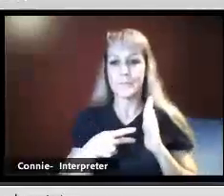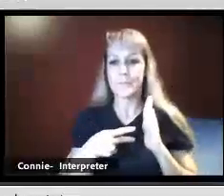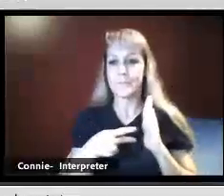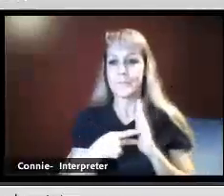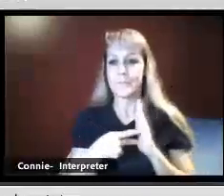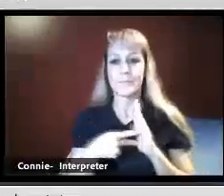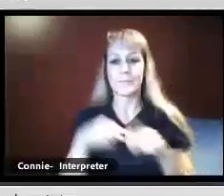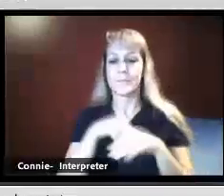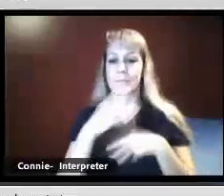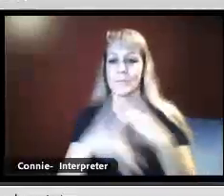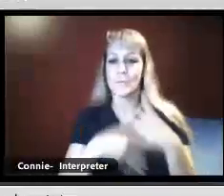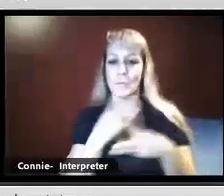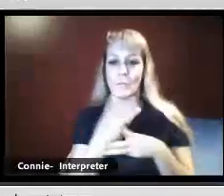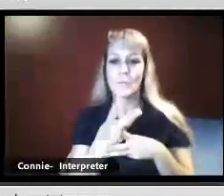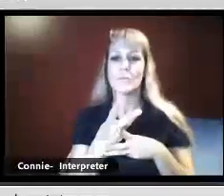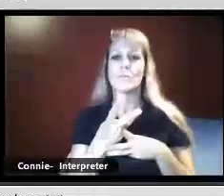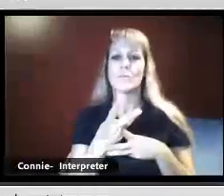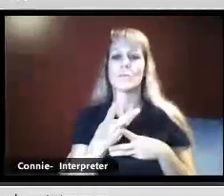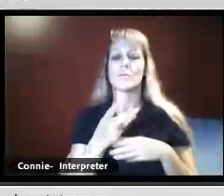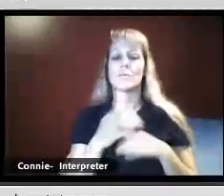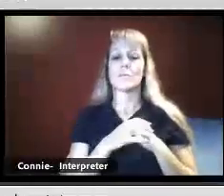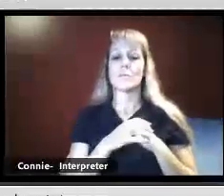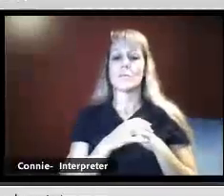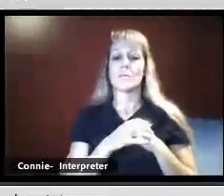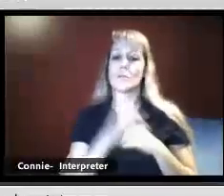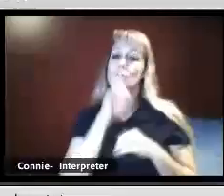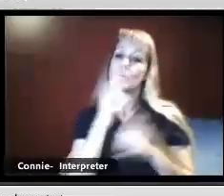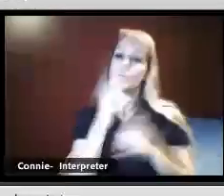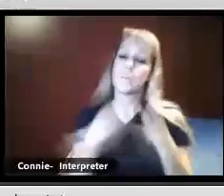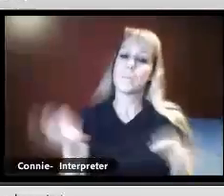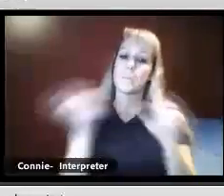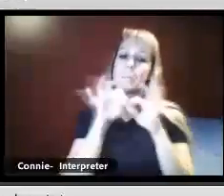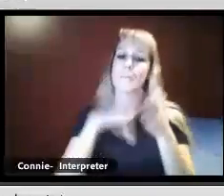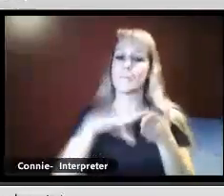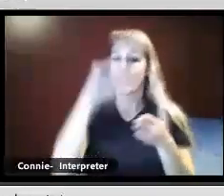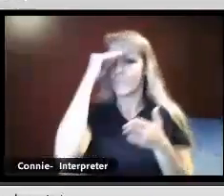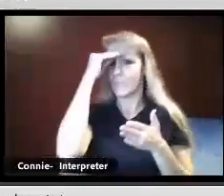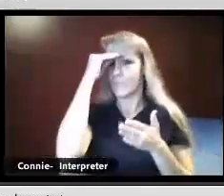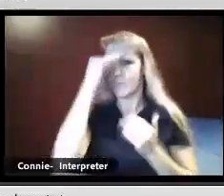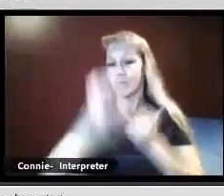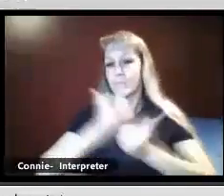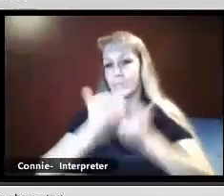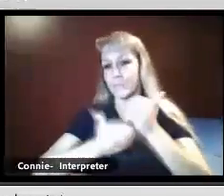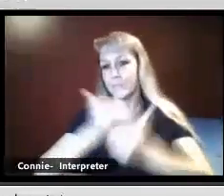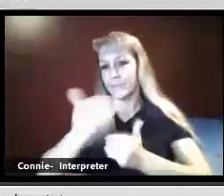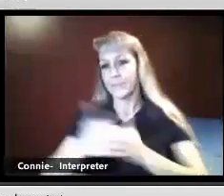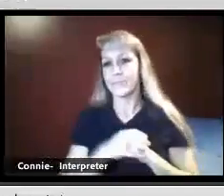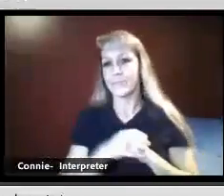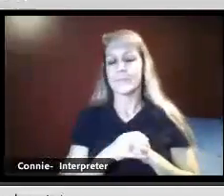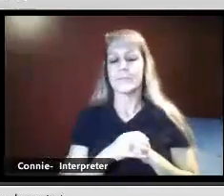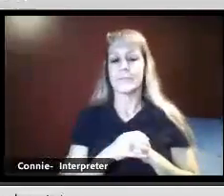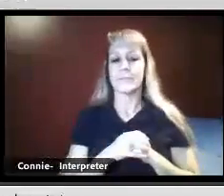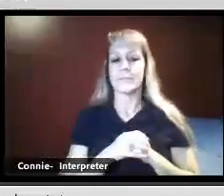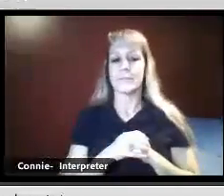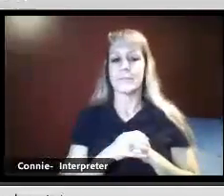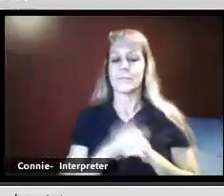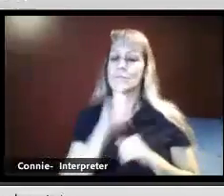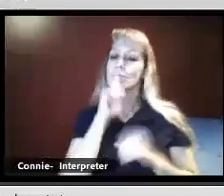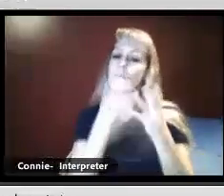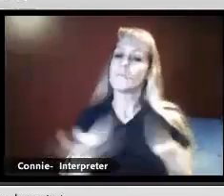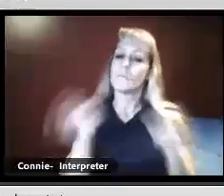in physical space, is vital to the learning process. And I dare say that it's probably vital to the